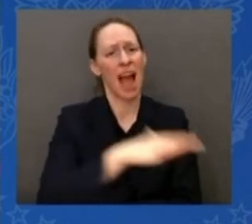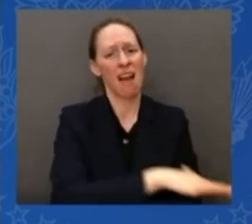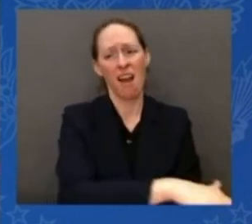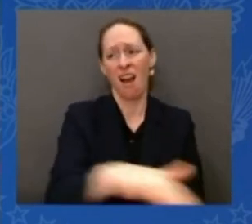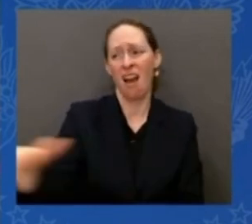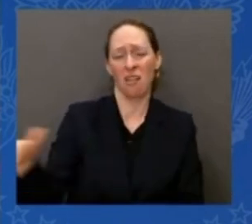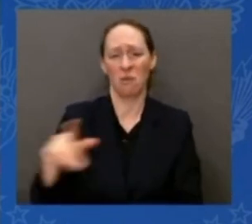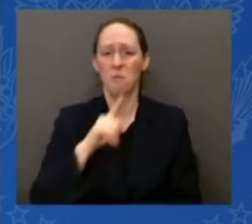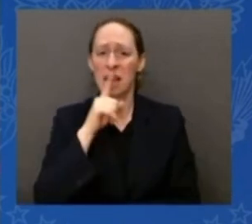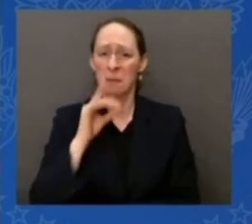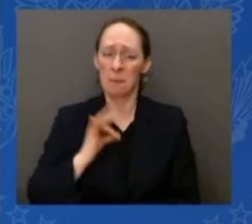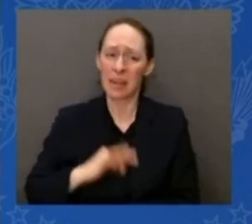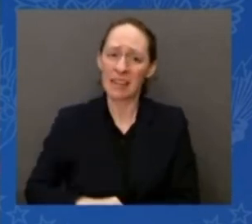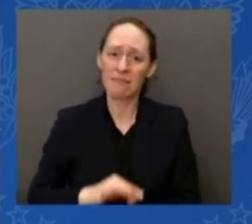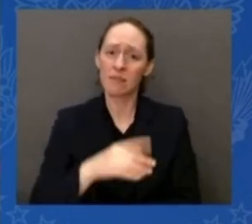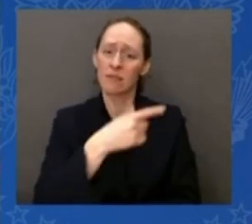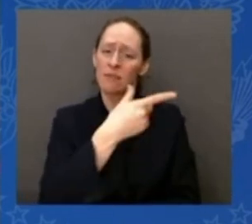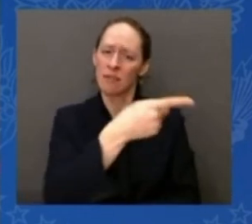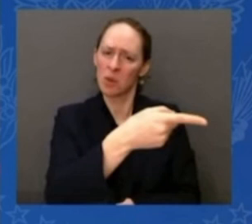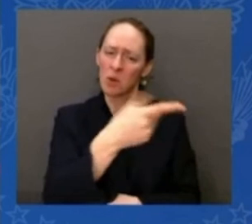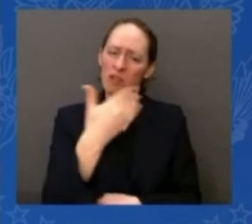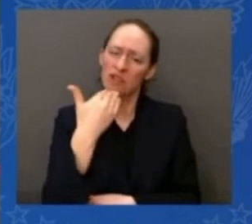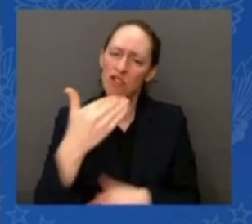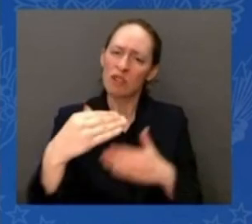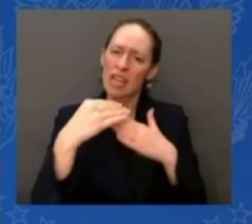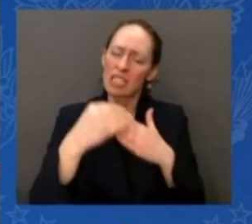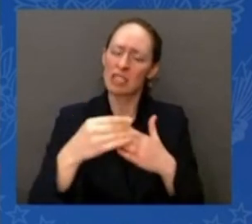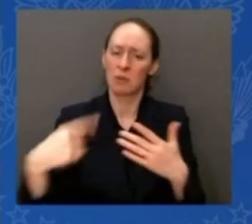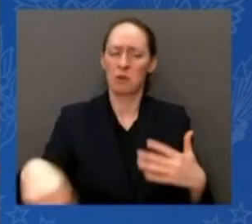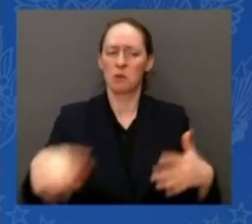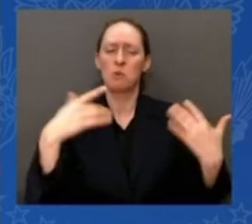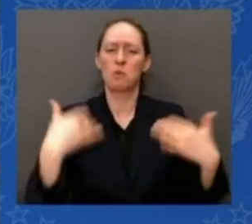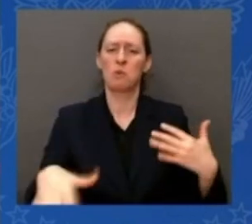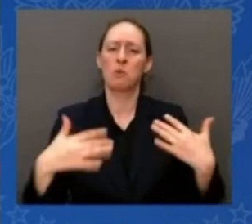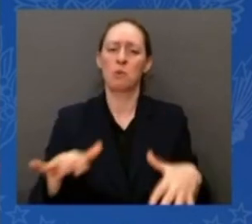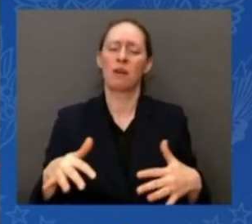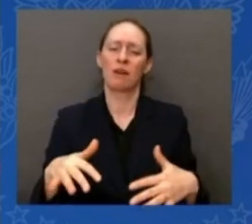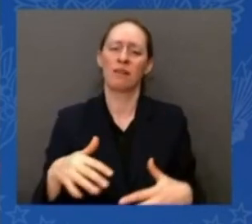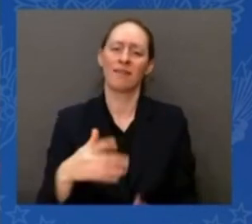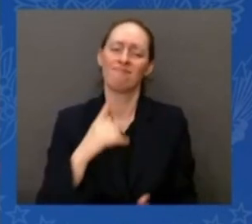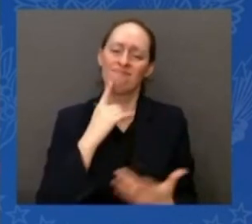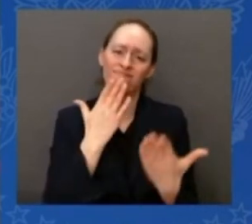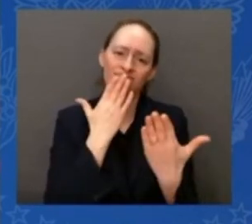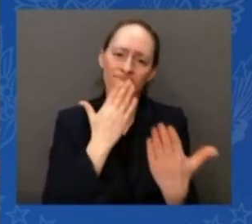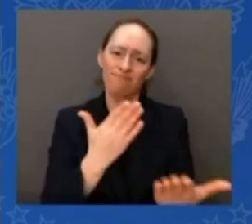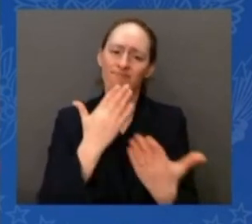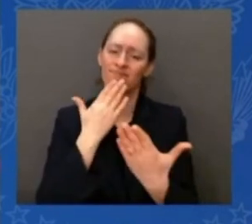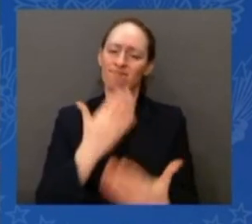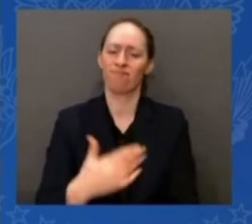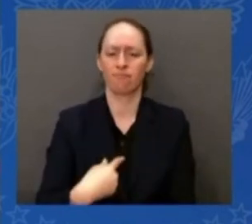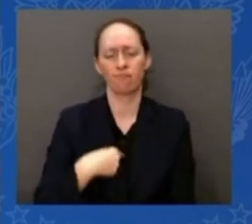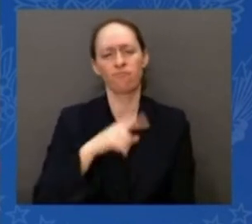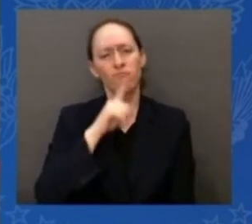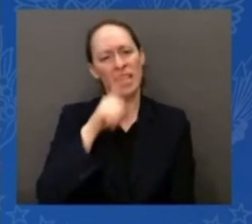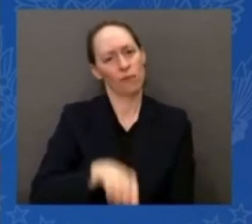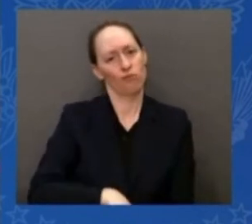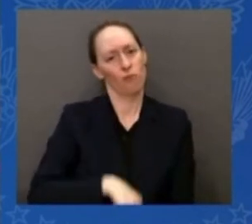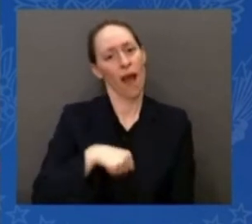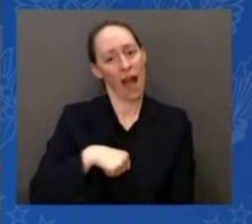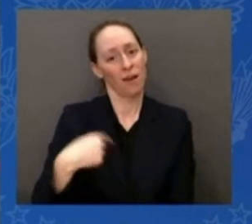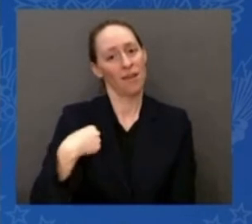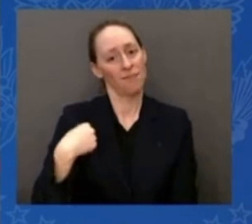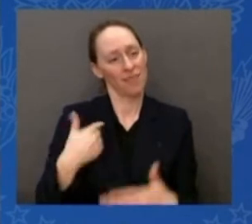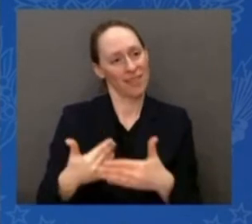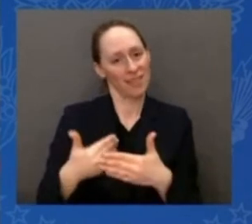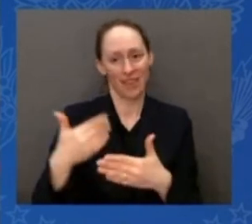be chosen to, in the words of the president, finish the job.